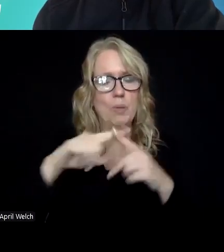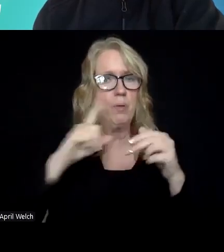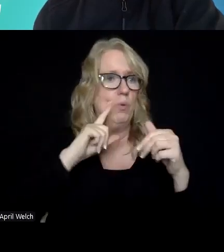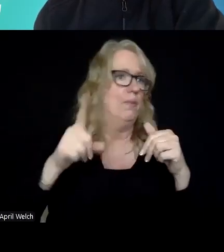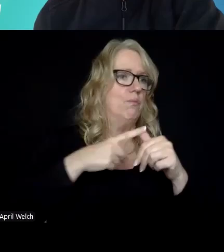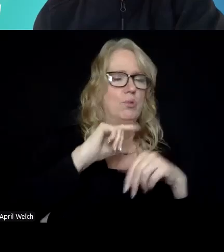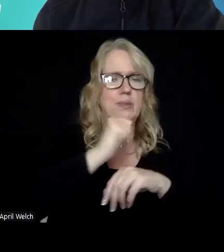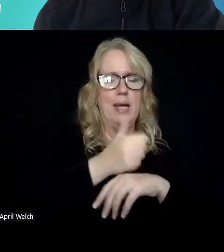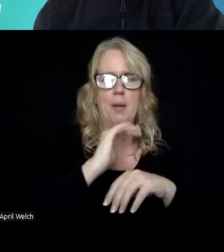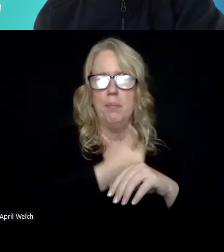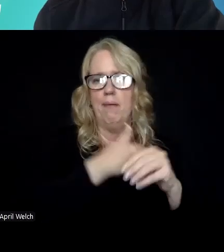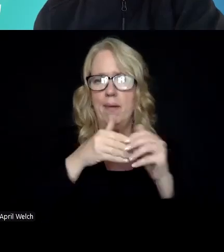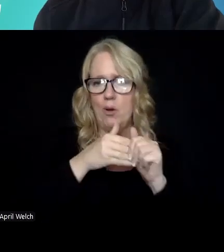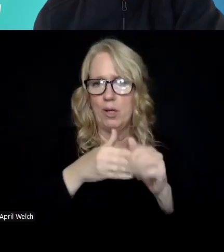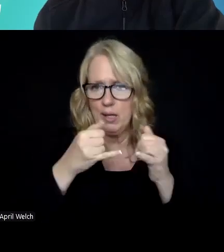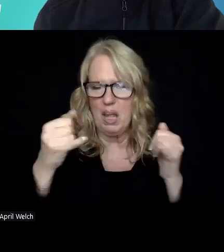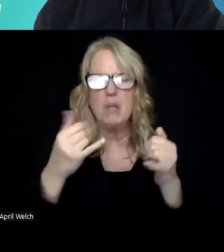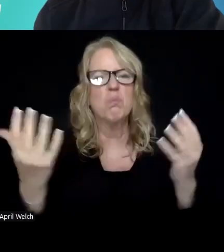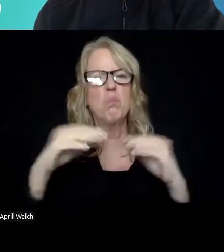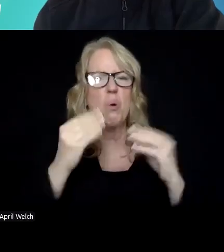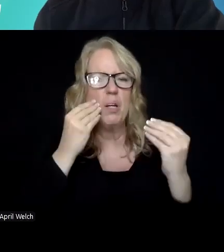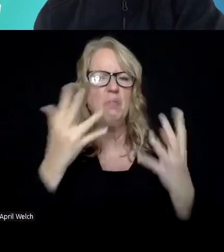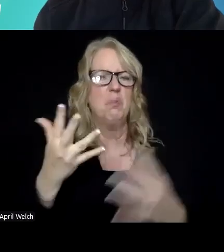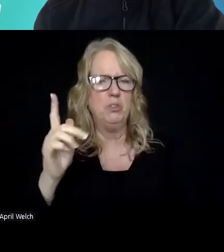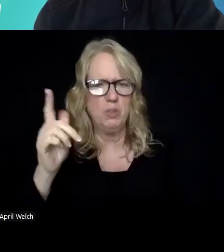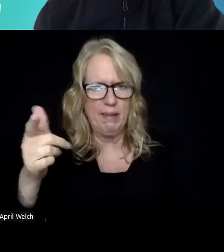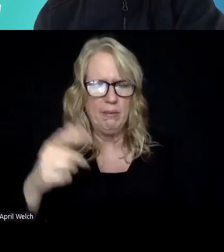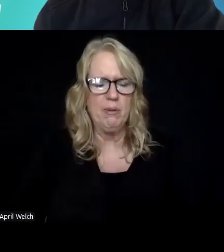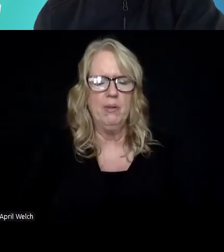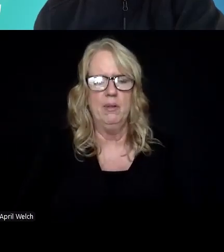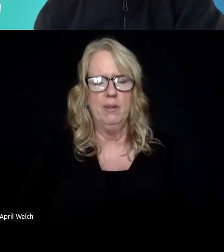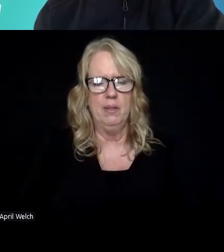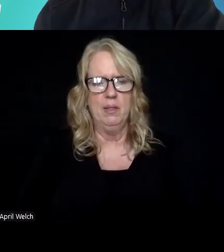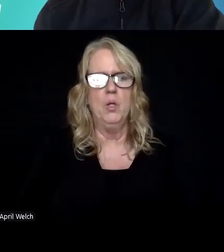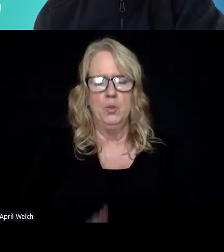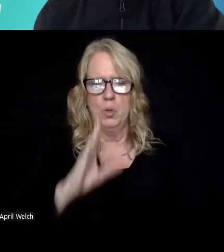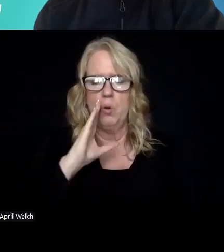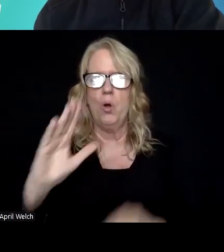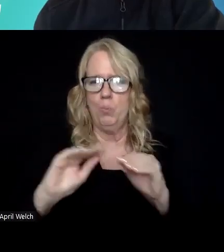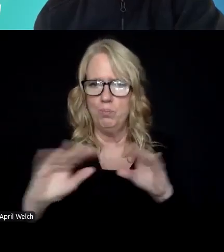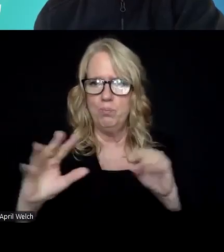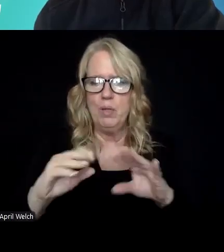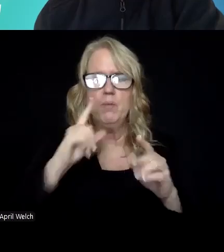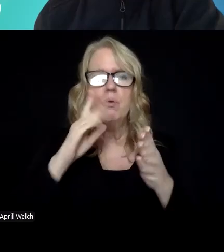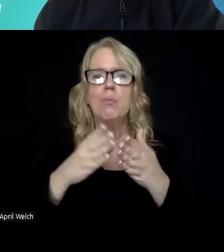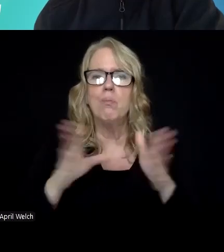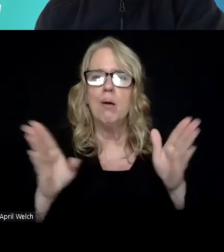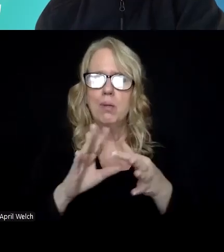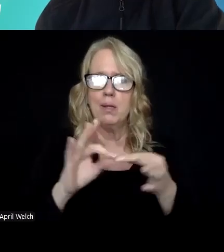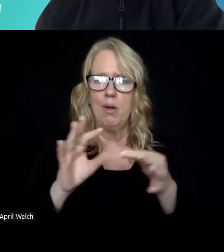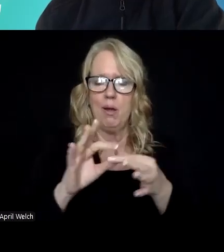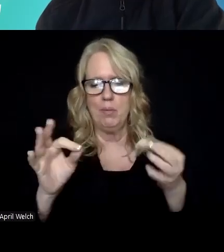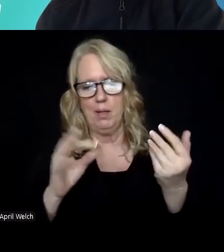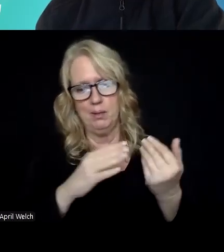guidelines. So more to come on that. As I said, we expect to get those posted out for public comment